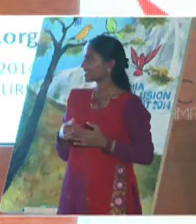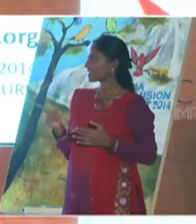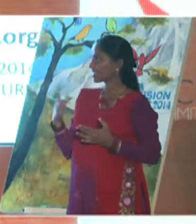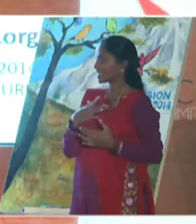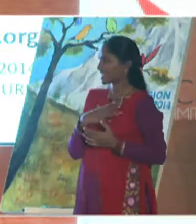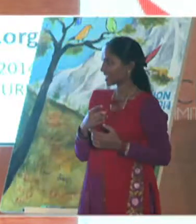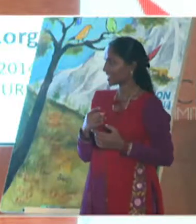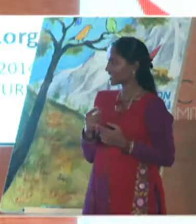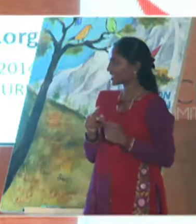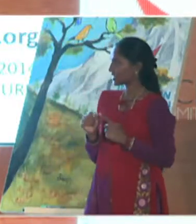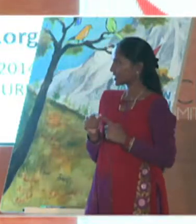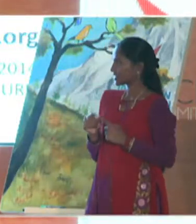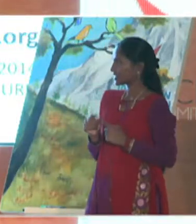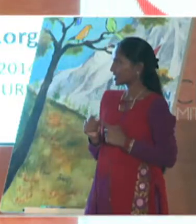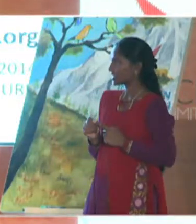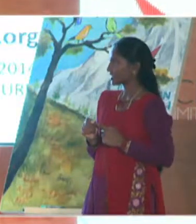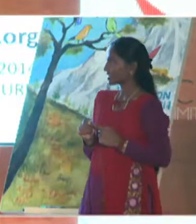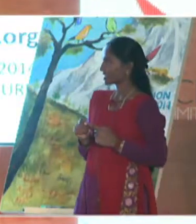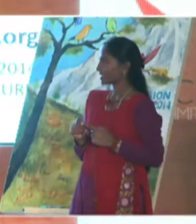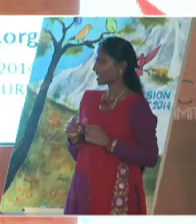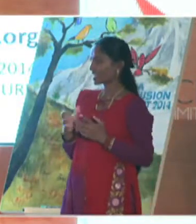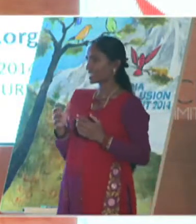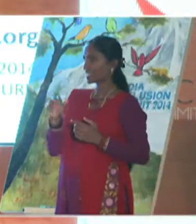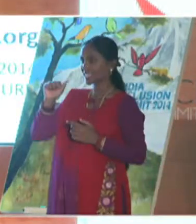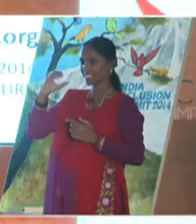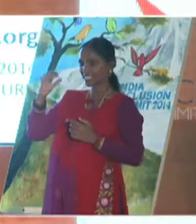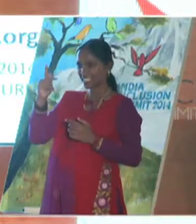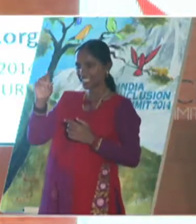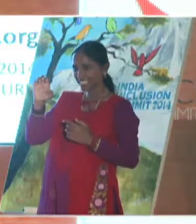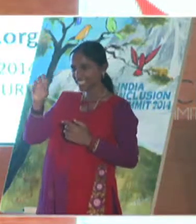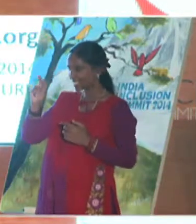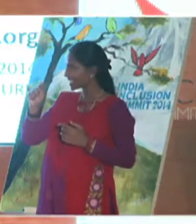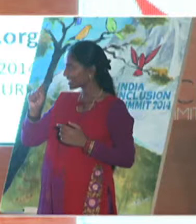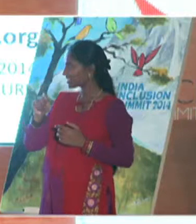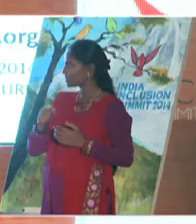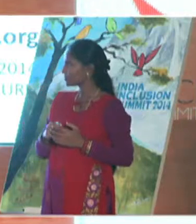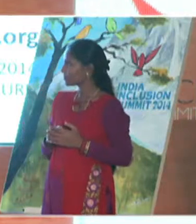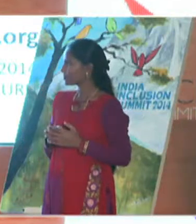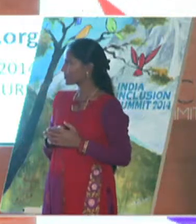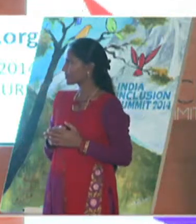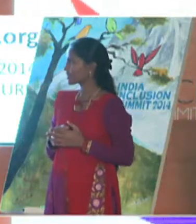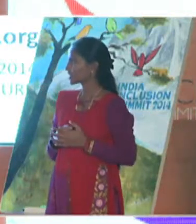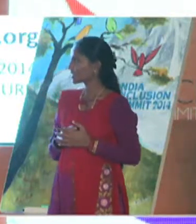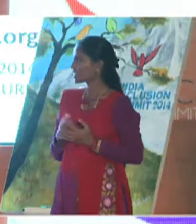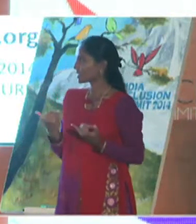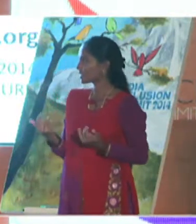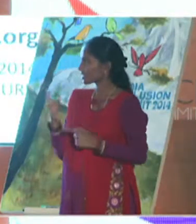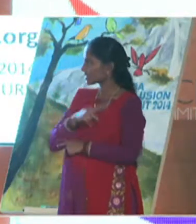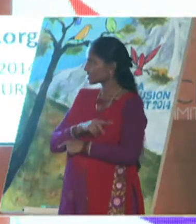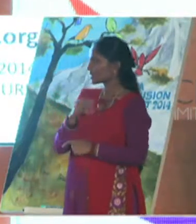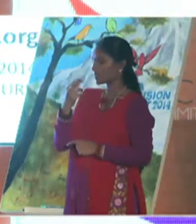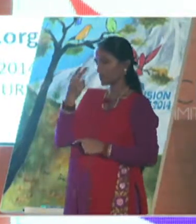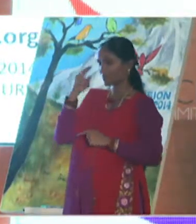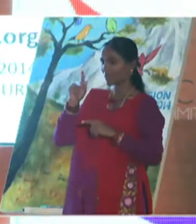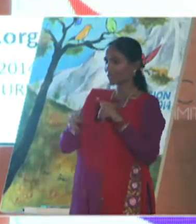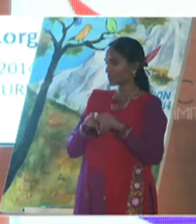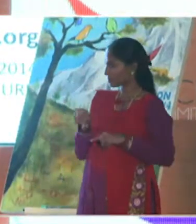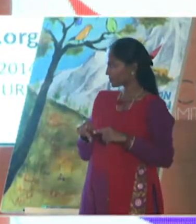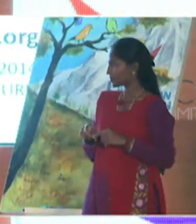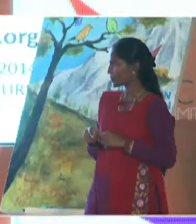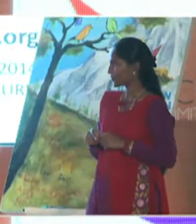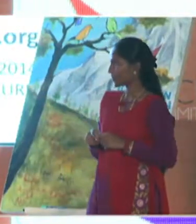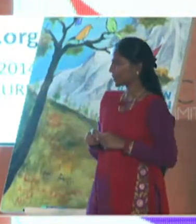herder." So he herds the yaks in the village. And this is what it's all about, and not just for blind people. This